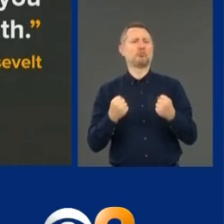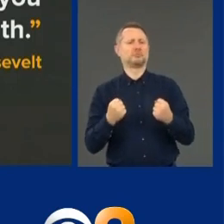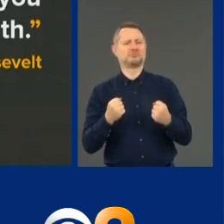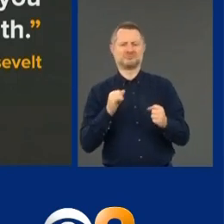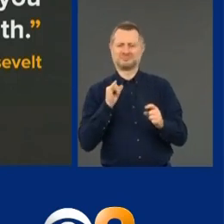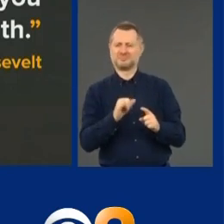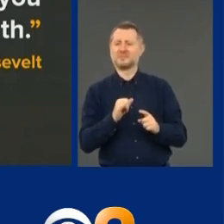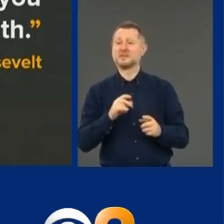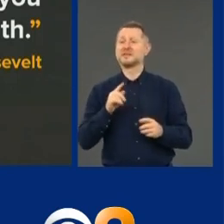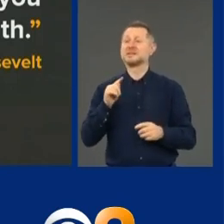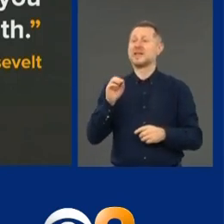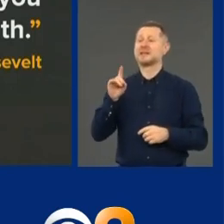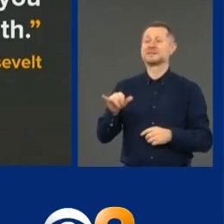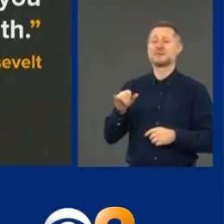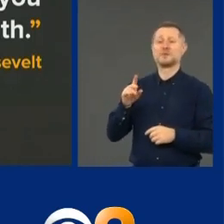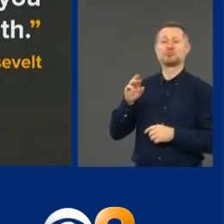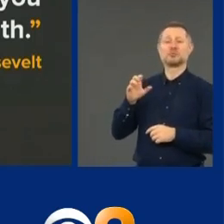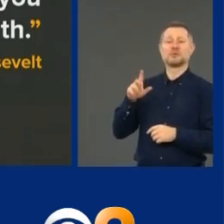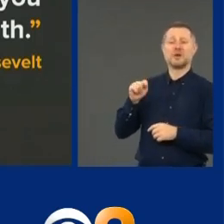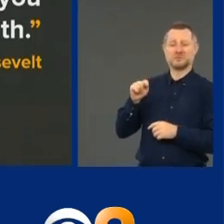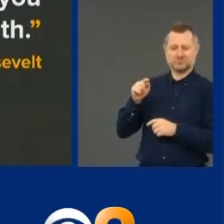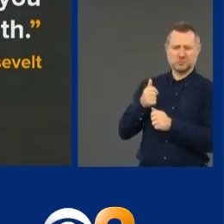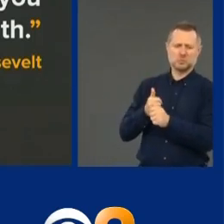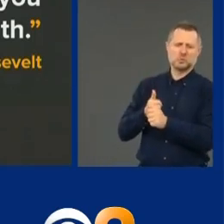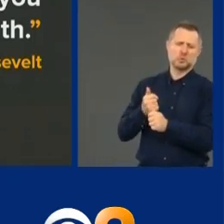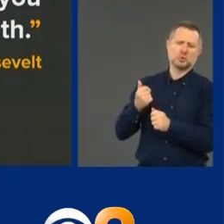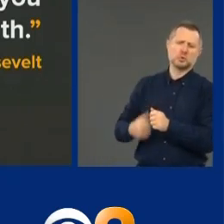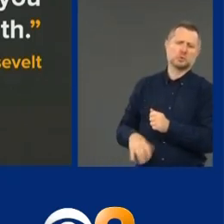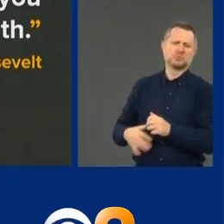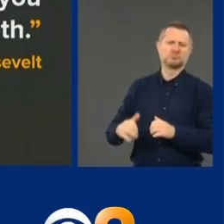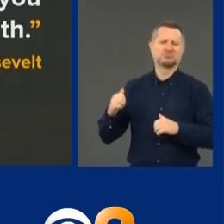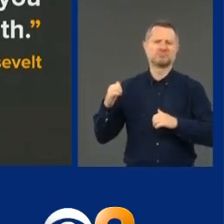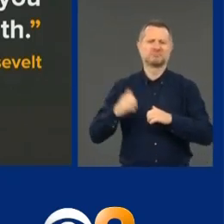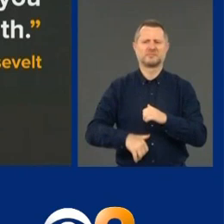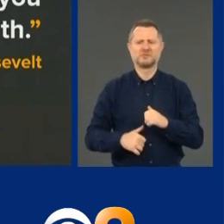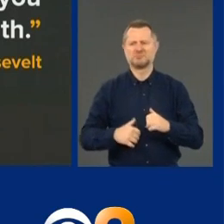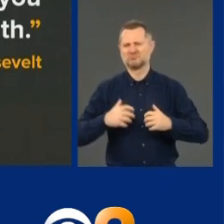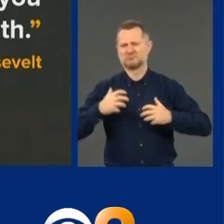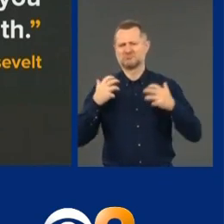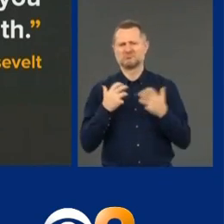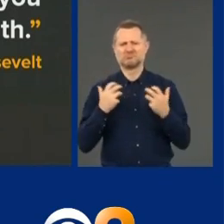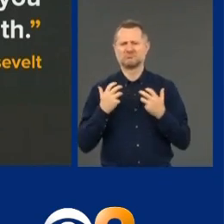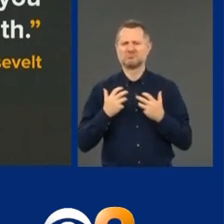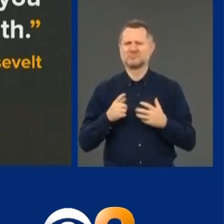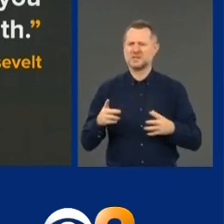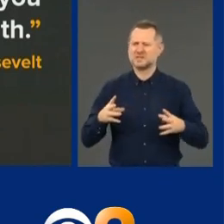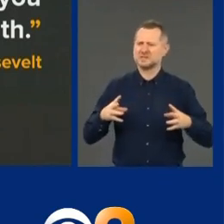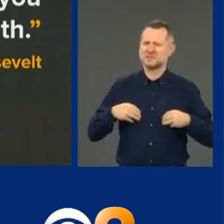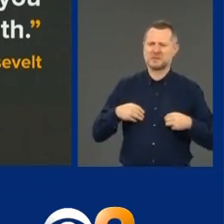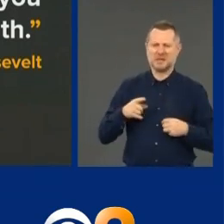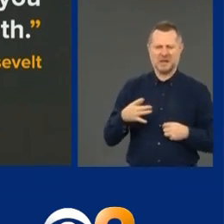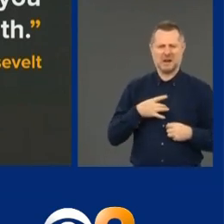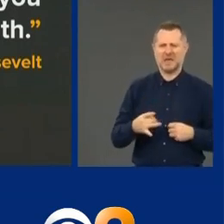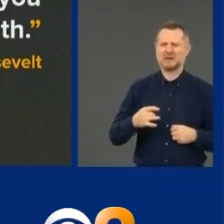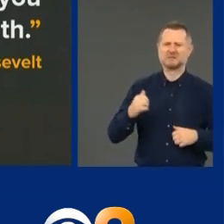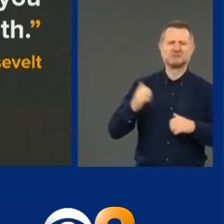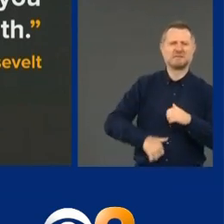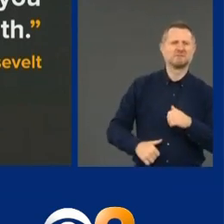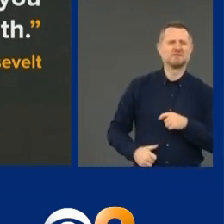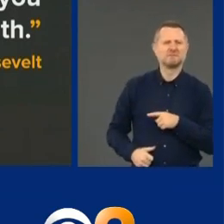was a tough and leaned into being tough. He liked being tough, Teddy Roosevelt. He liked